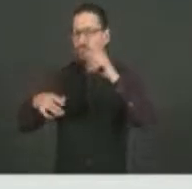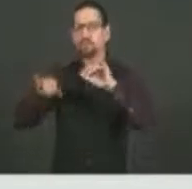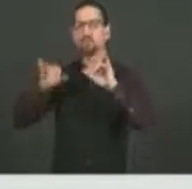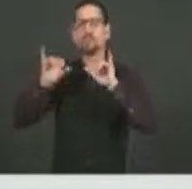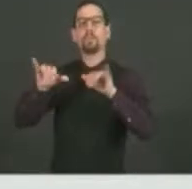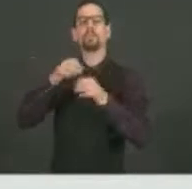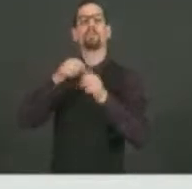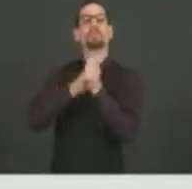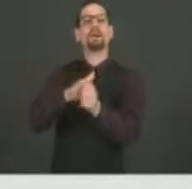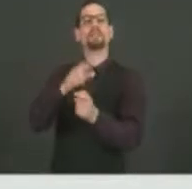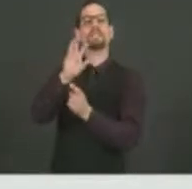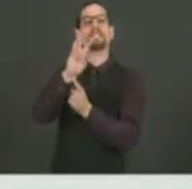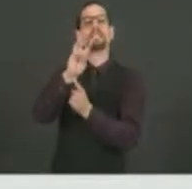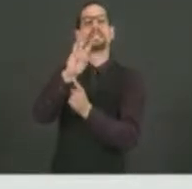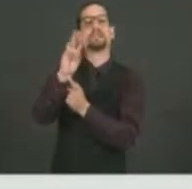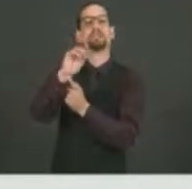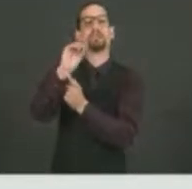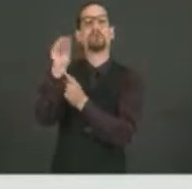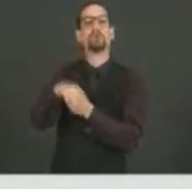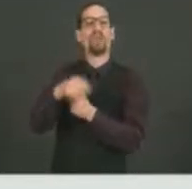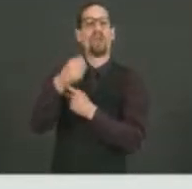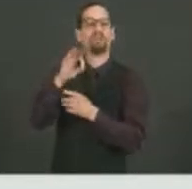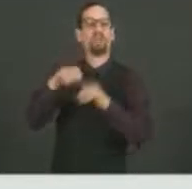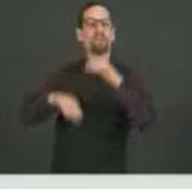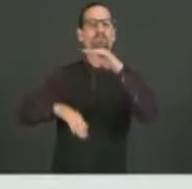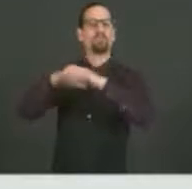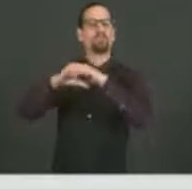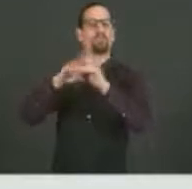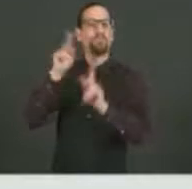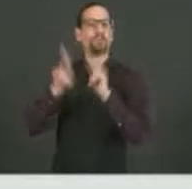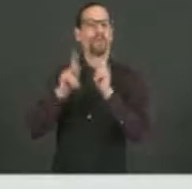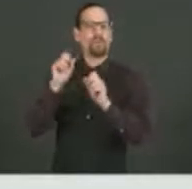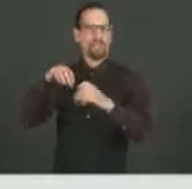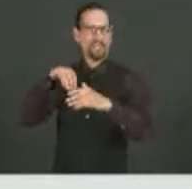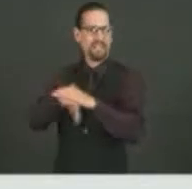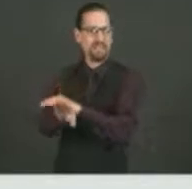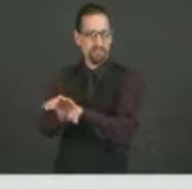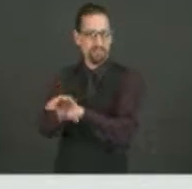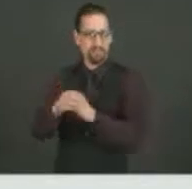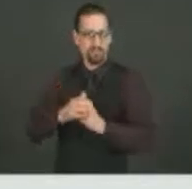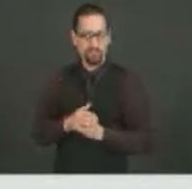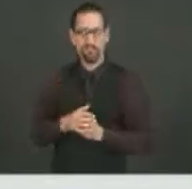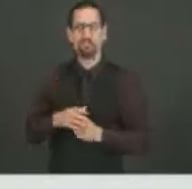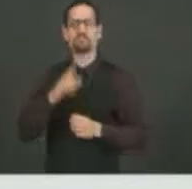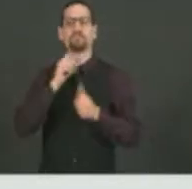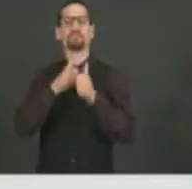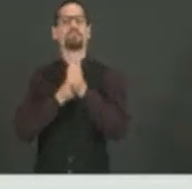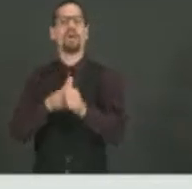person, provided that everyone can maintain 6 feet of distance.